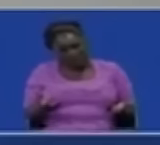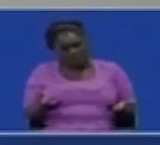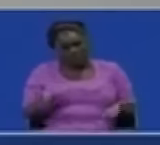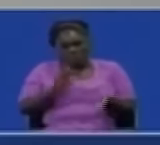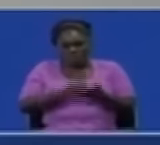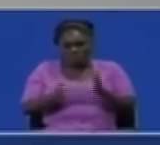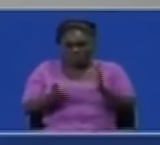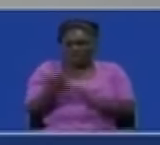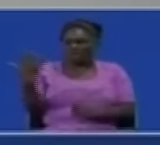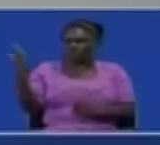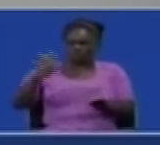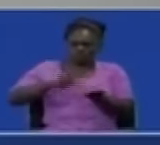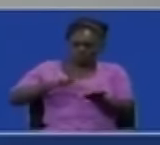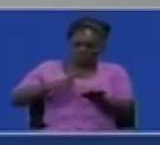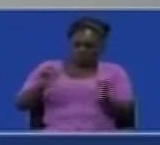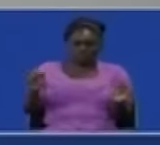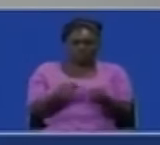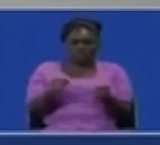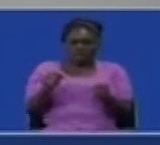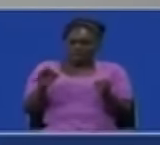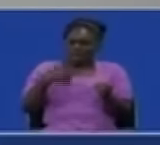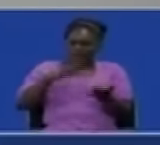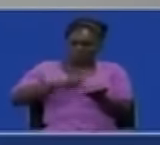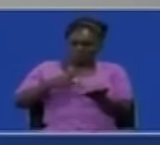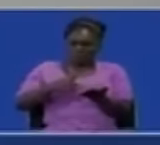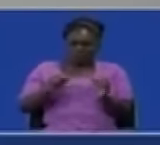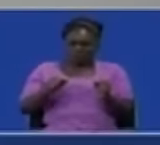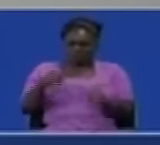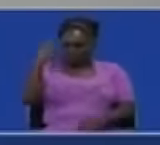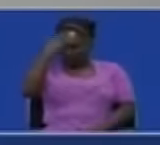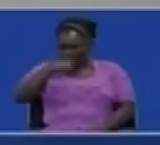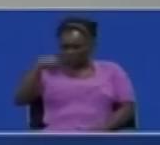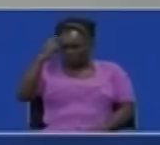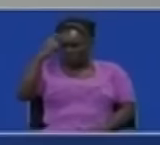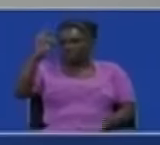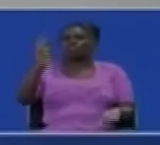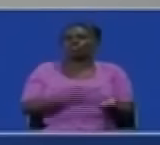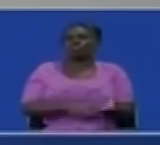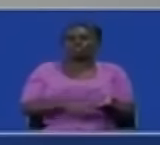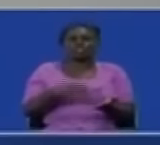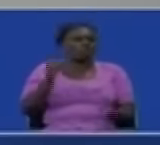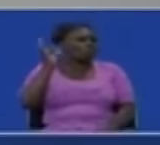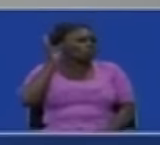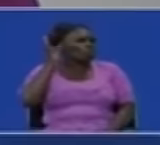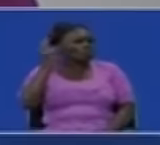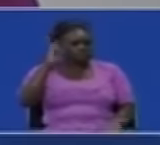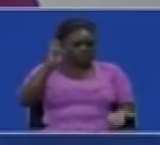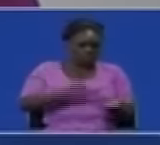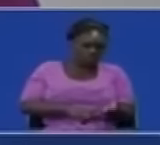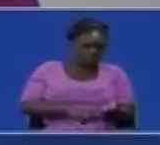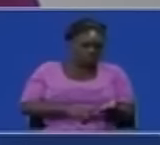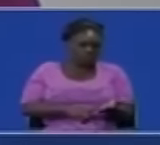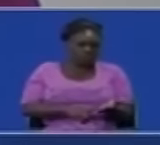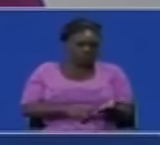a fingerprint, you can't vote. Or if you don't have a fingerprint, you can get a facial recognition or an earlobe recognition and you vote.